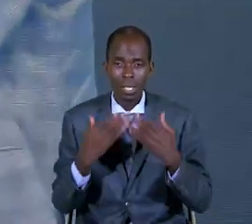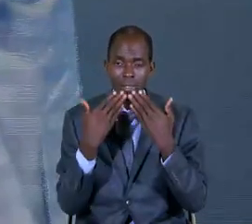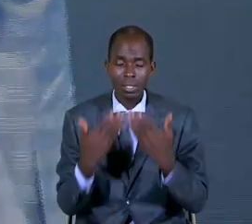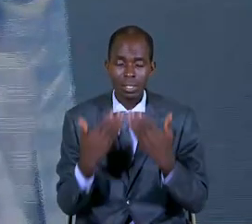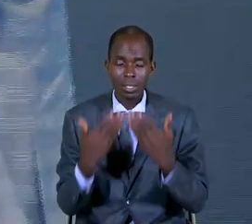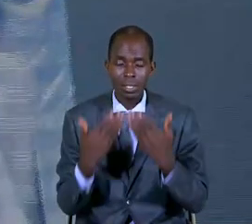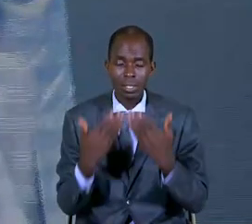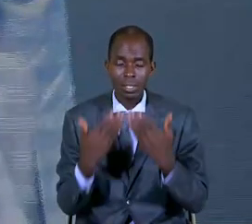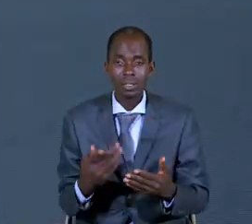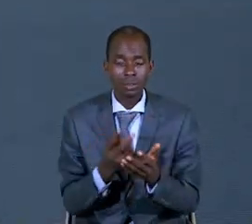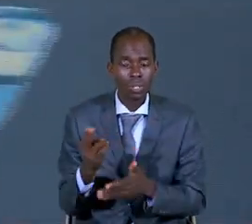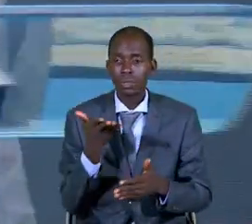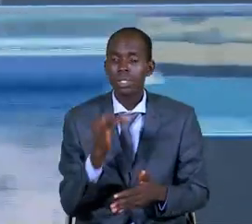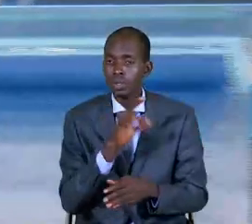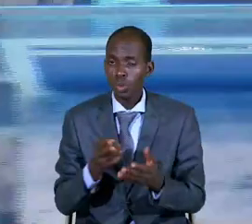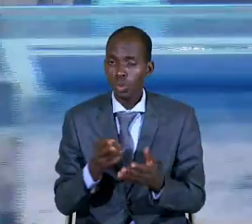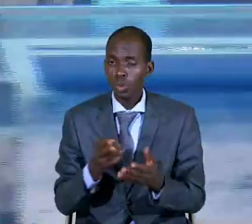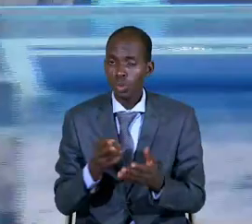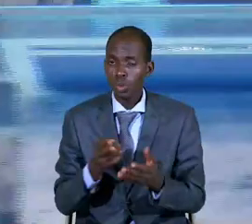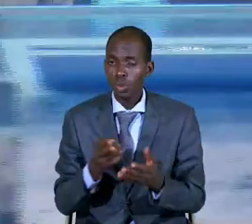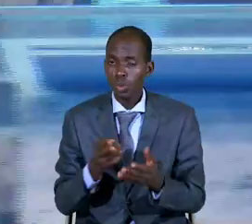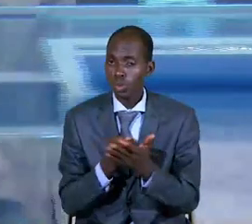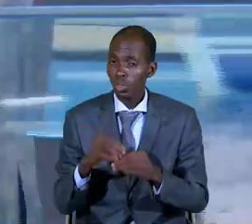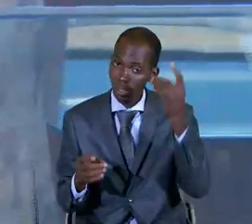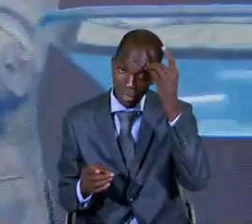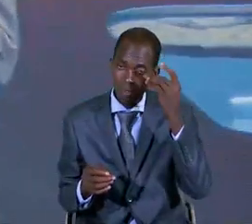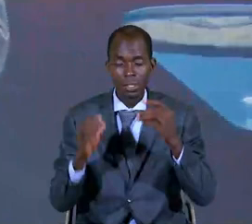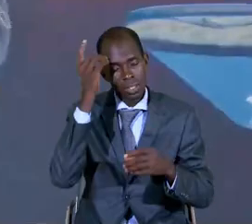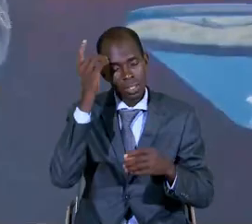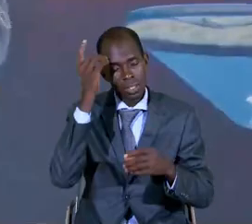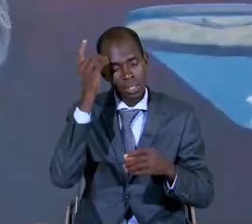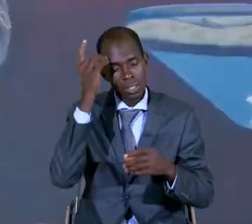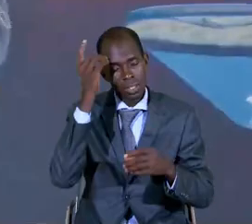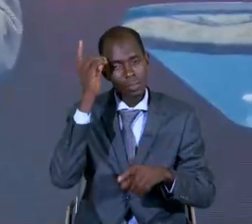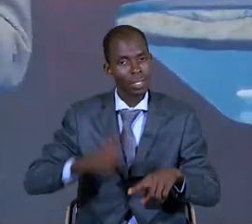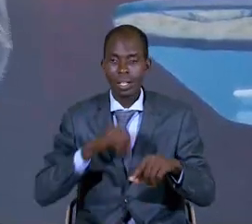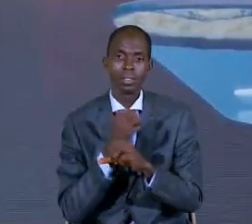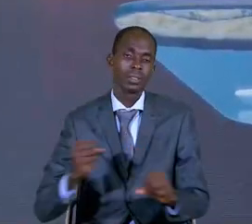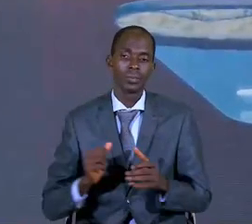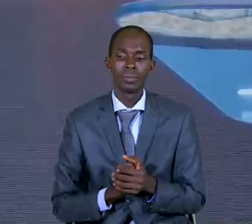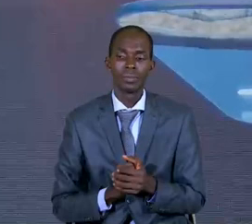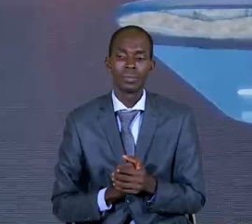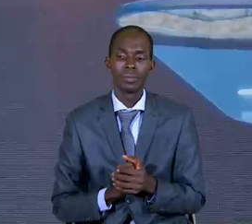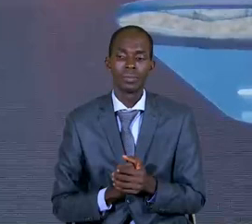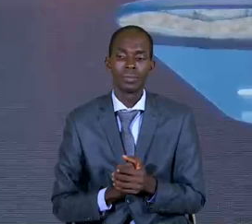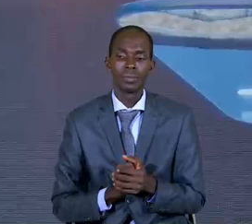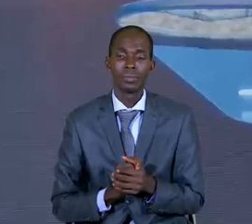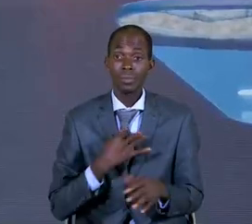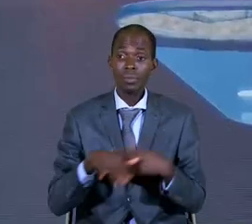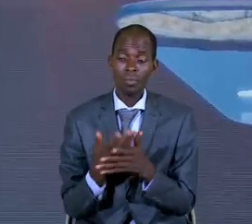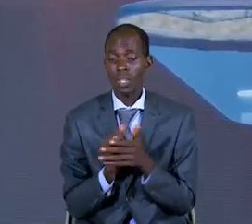no truth in him, he cannot save. And all that follow